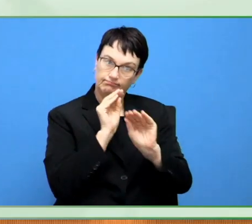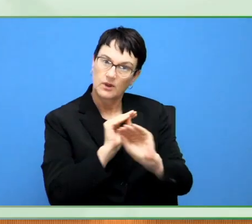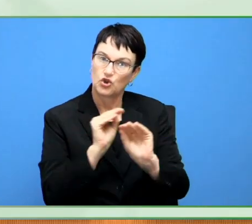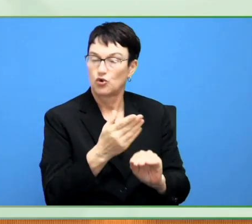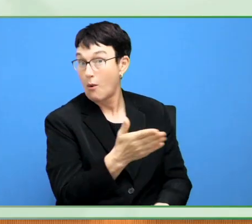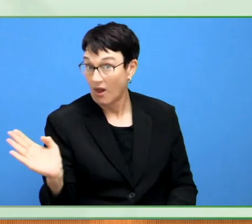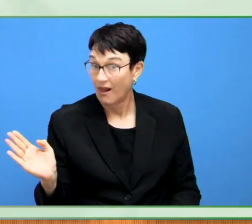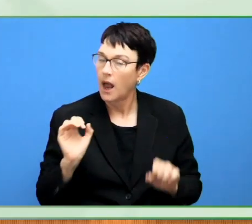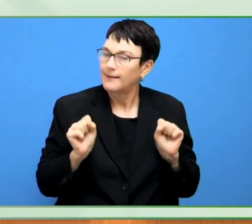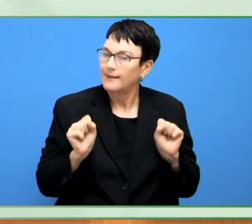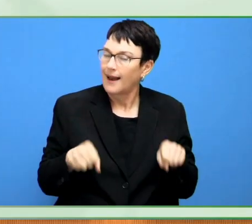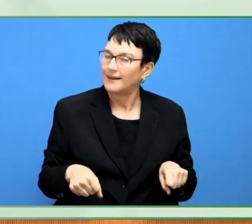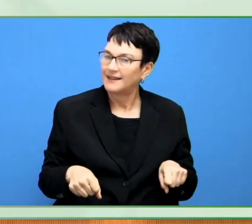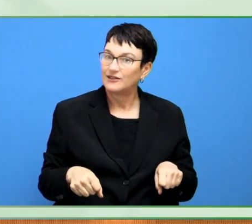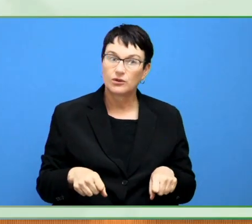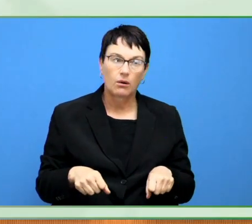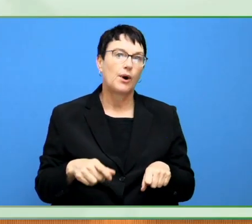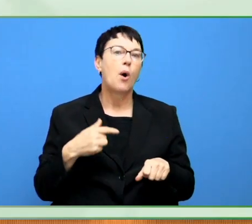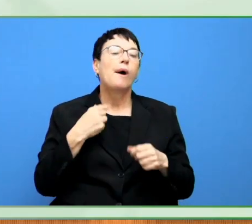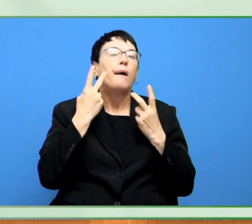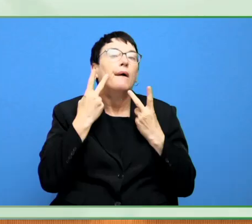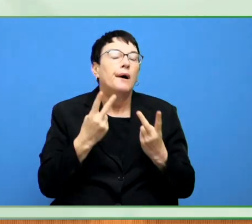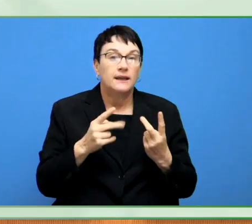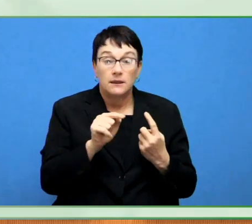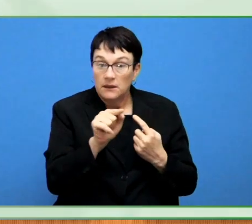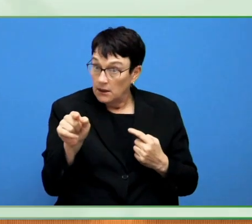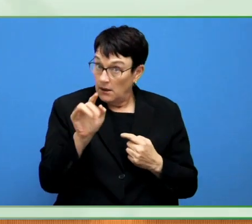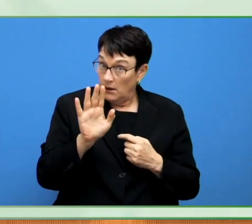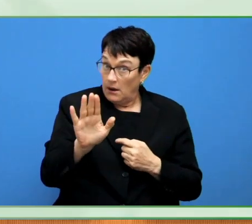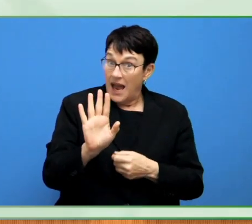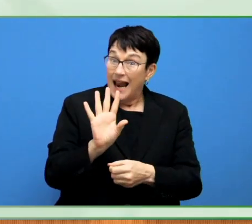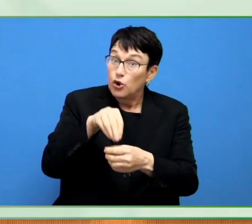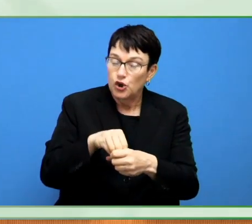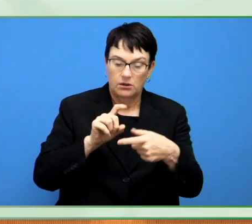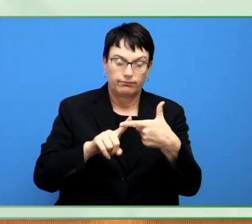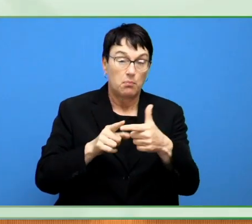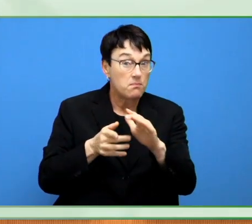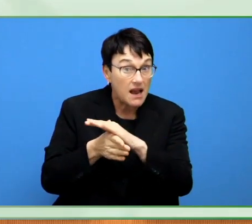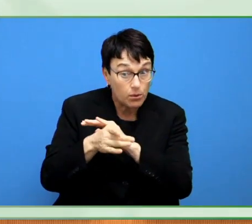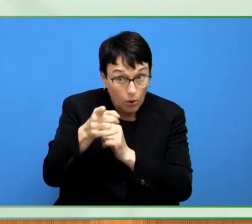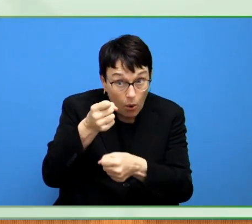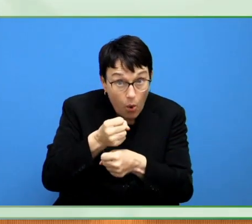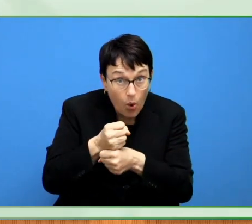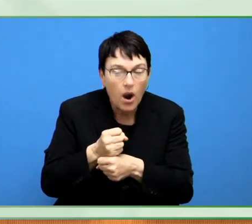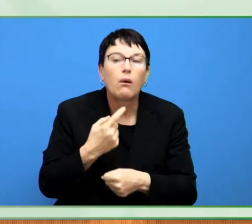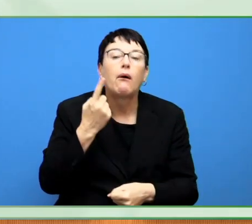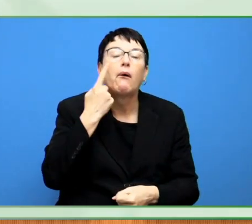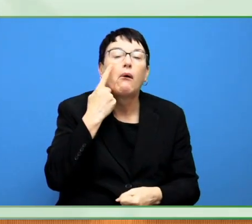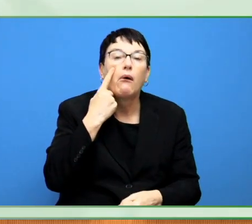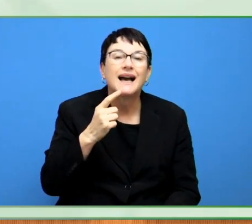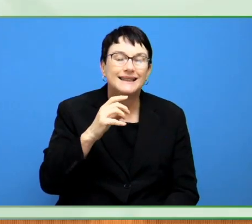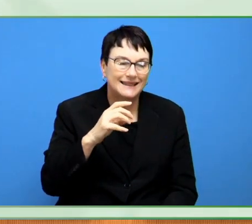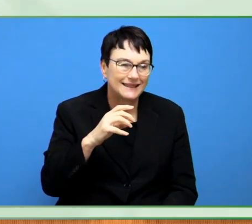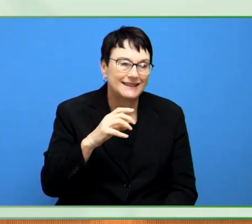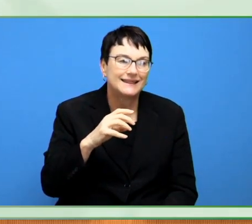those profiles of who are managing accessibility and inclusion. If they are CPAC certified, they will know what are the skills that